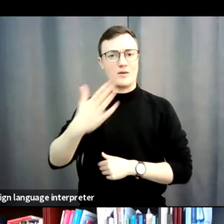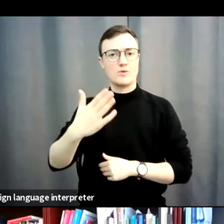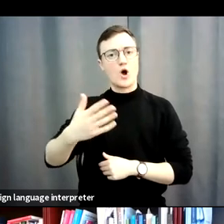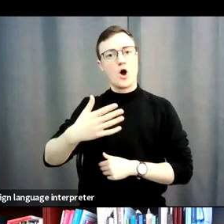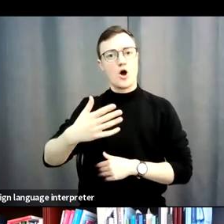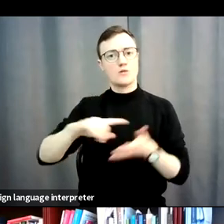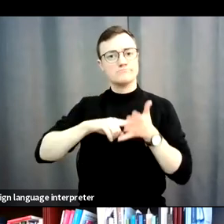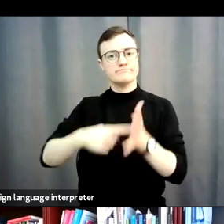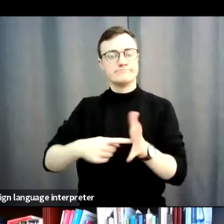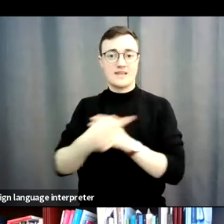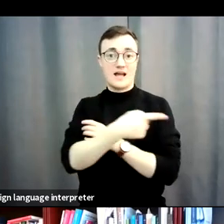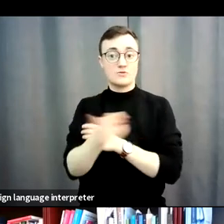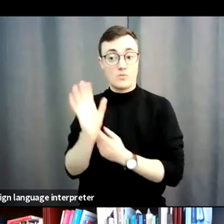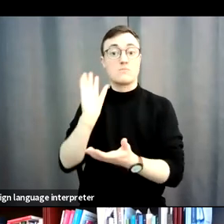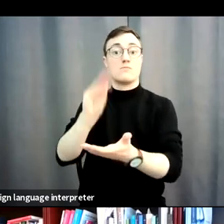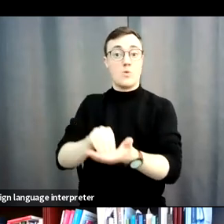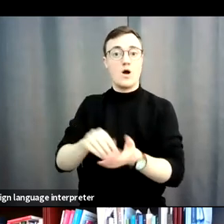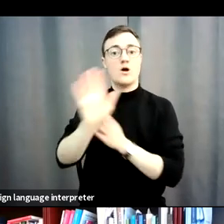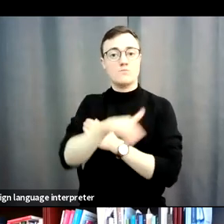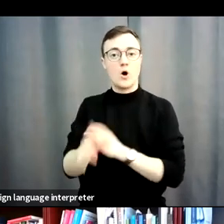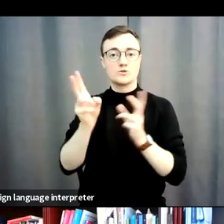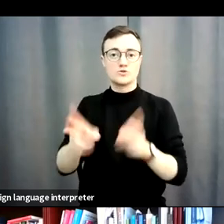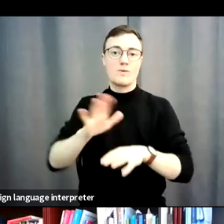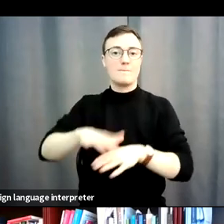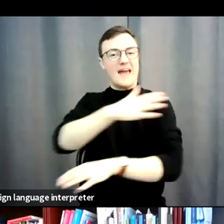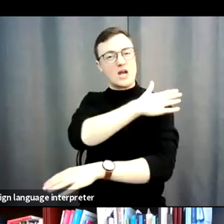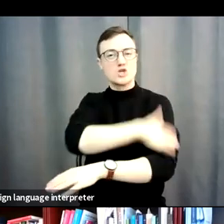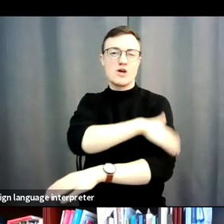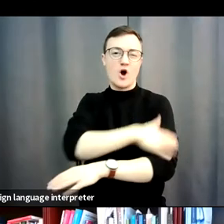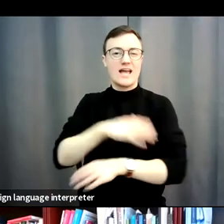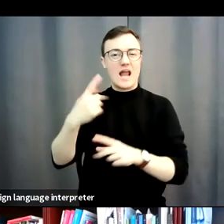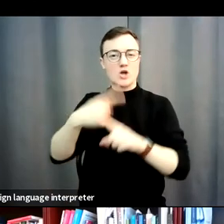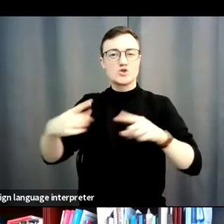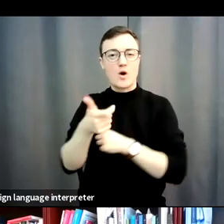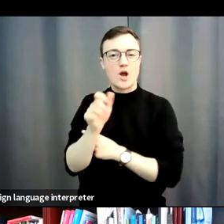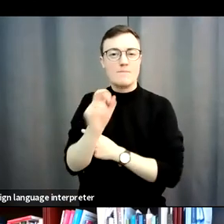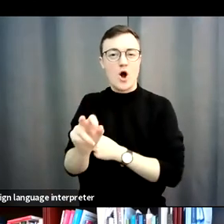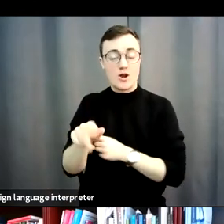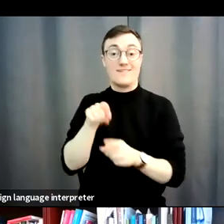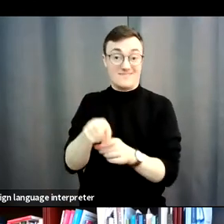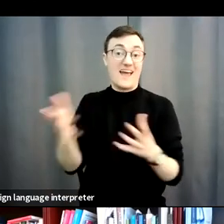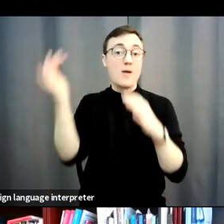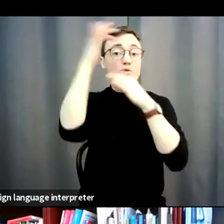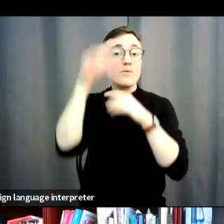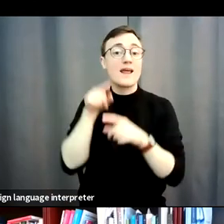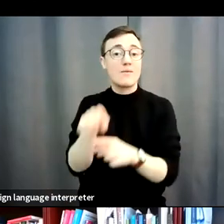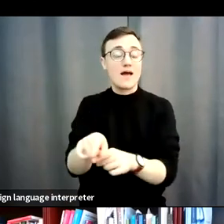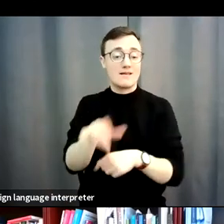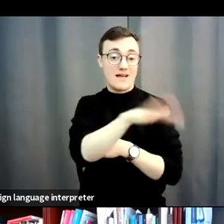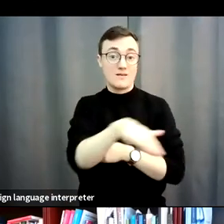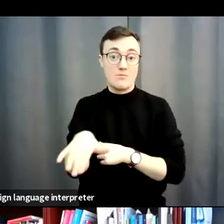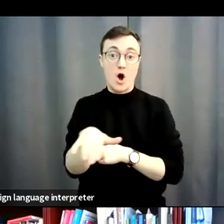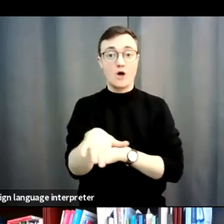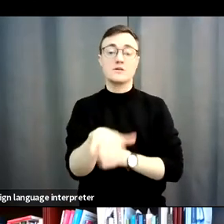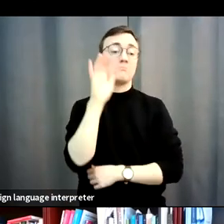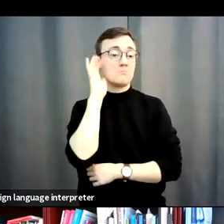more vulnerable to exclusion in this regard, because that is much of the problem, that children may be heard